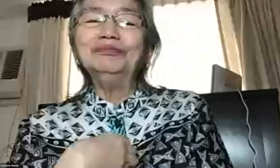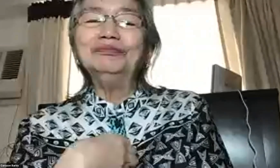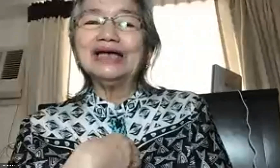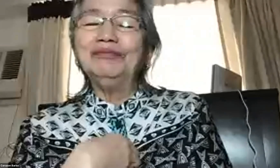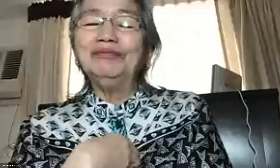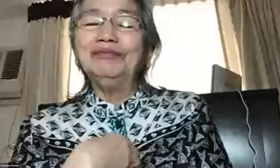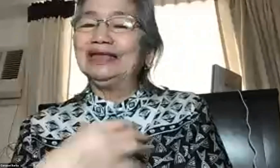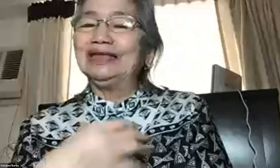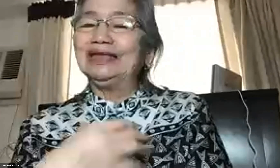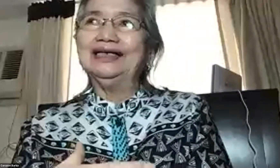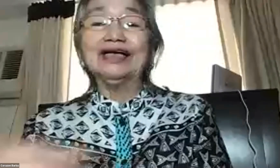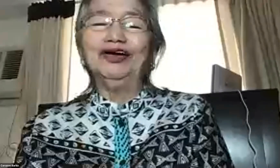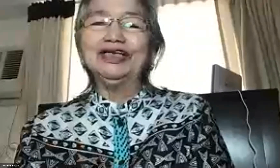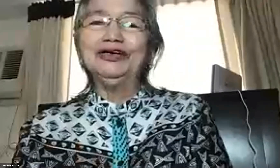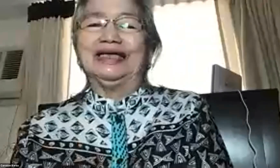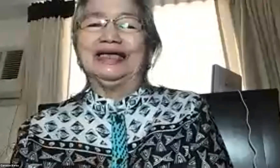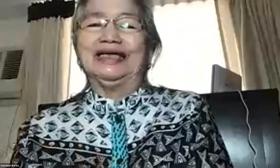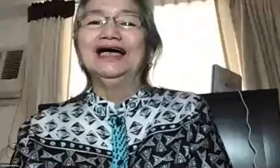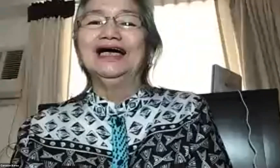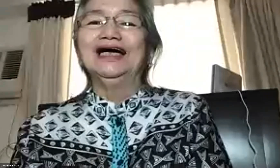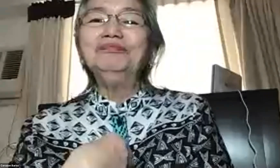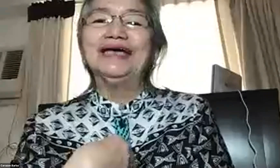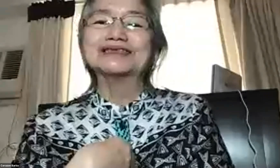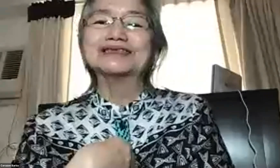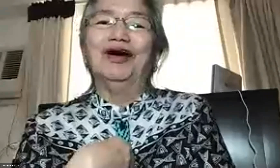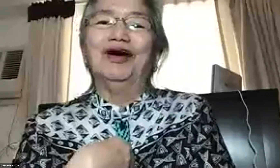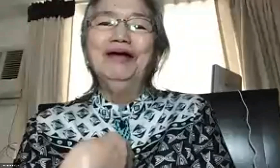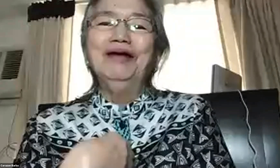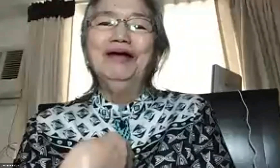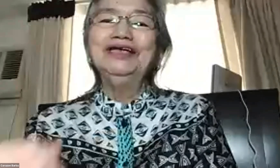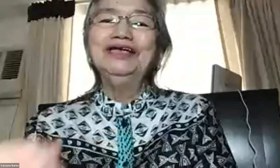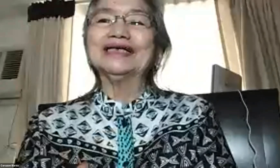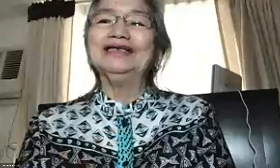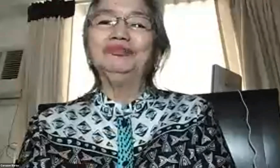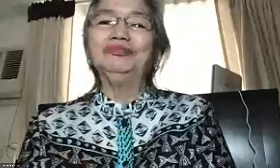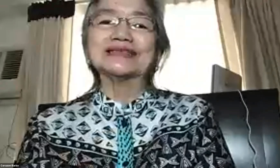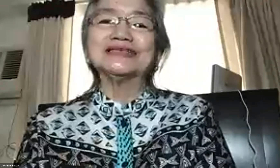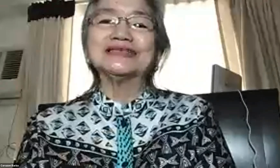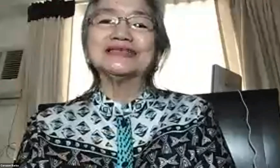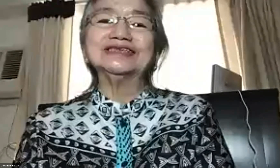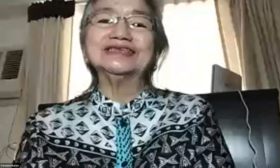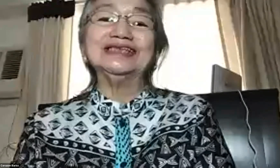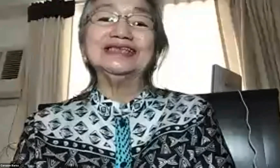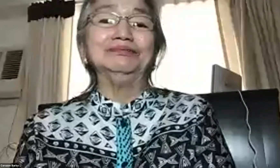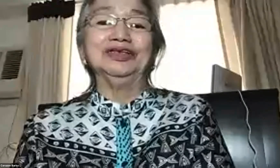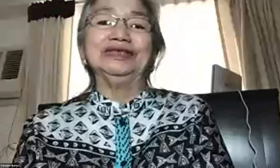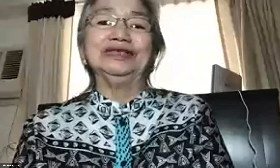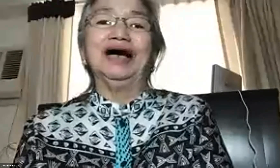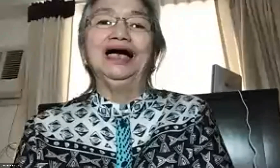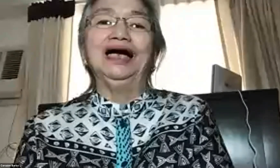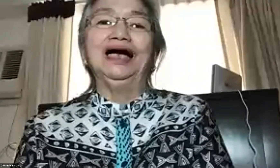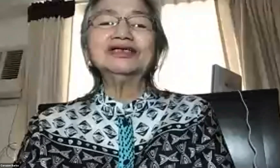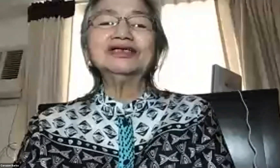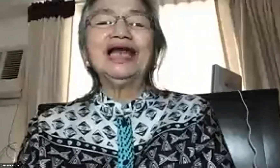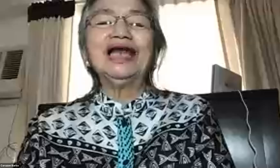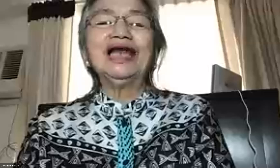yung, we are all humans. Kung ano yung bias mo, mas dumalaki yung puwersa dun sa ini-integrate mo, hindi ba?